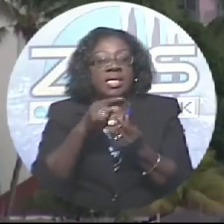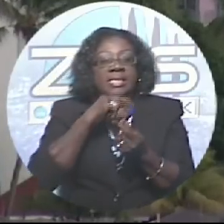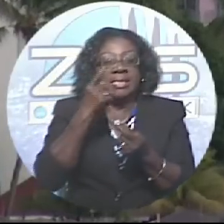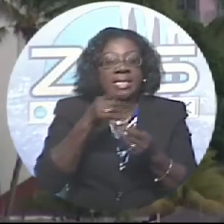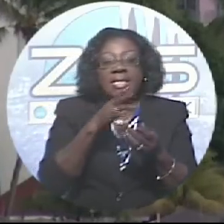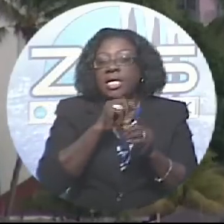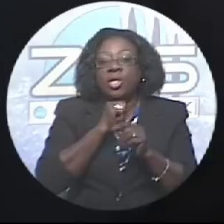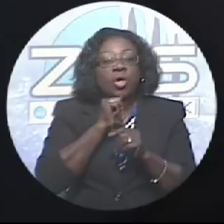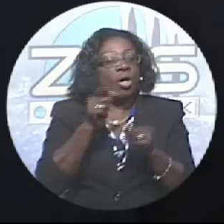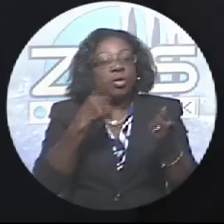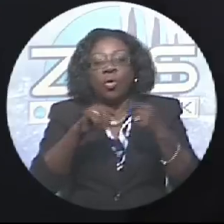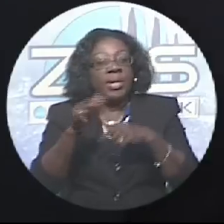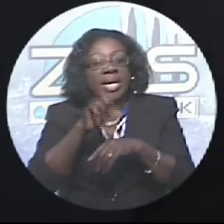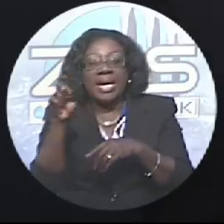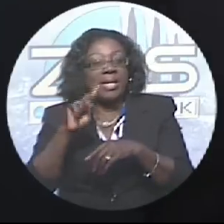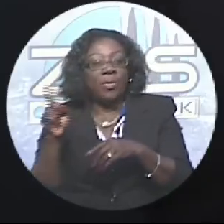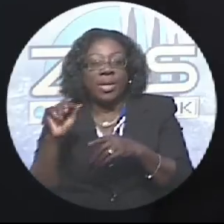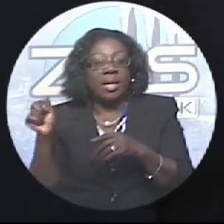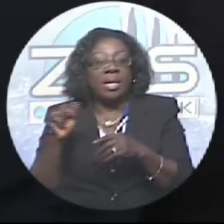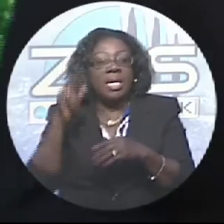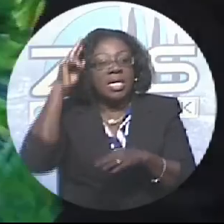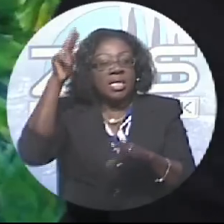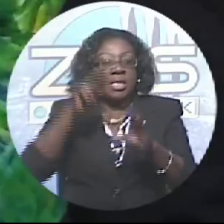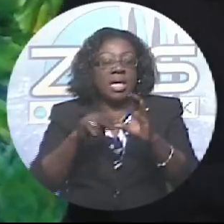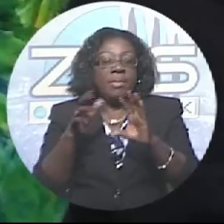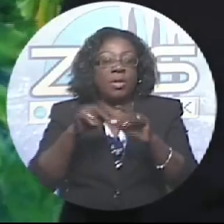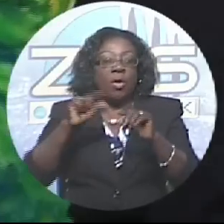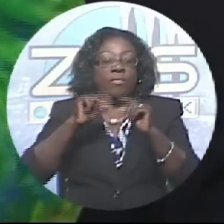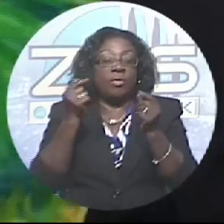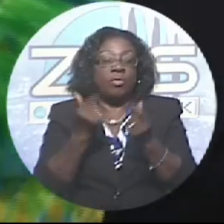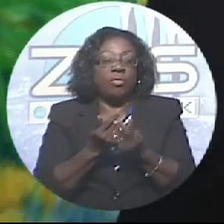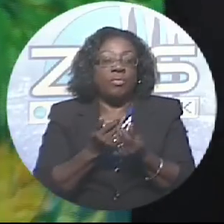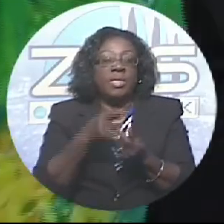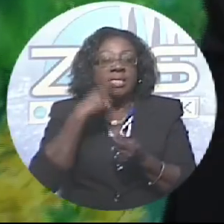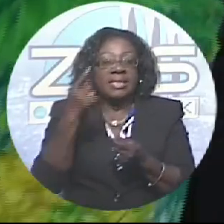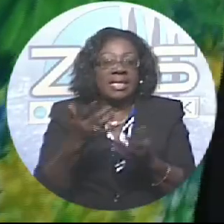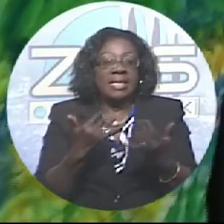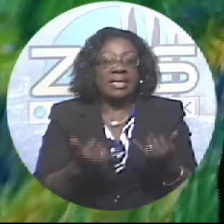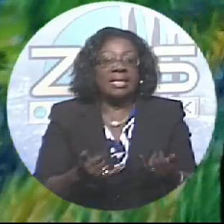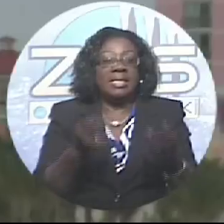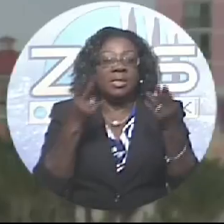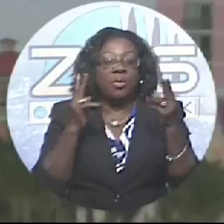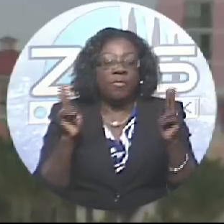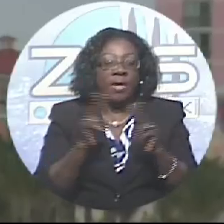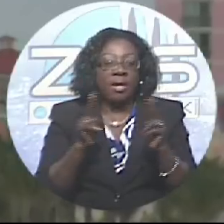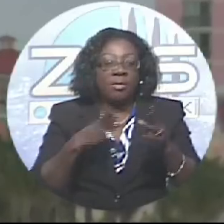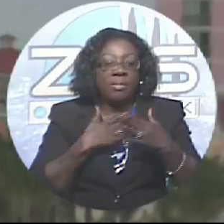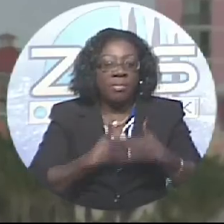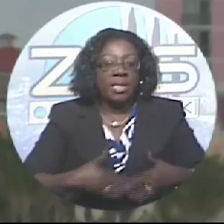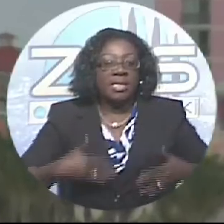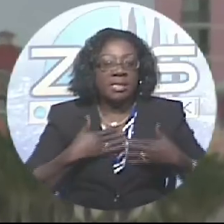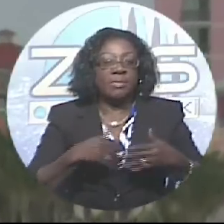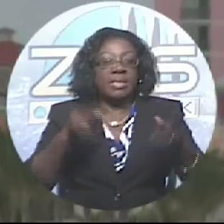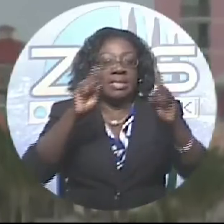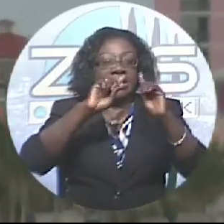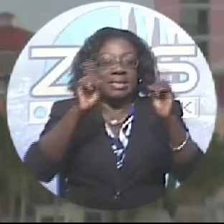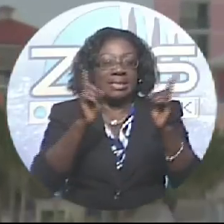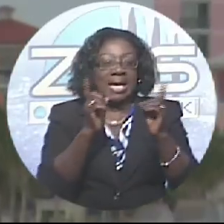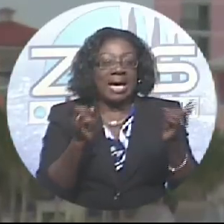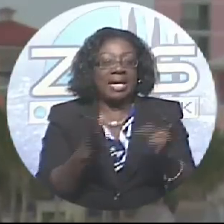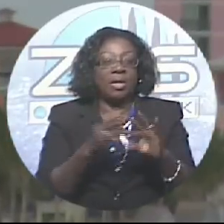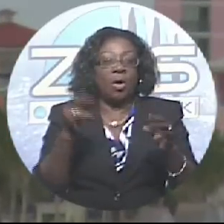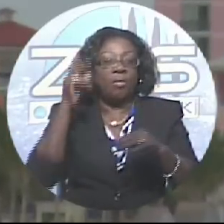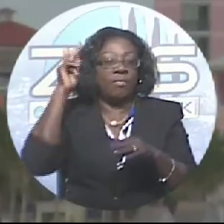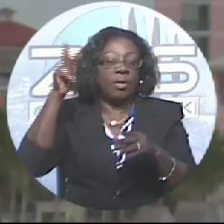at Baha Riviera. Chairman of the group, San Nazarian, says he's very pleased with the design of the property, calling it